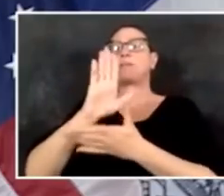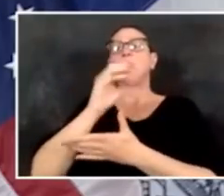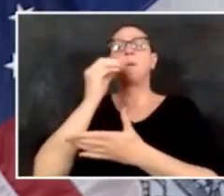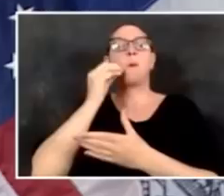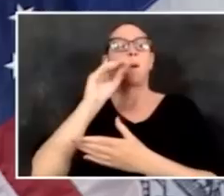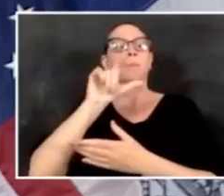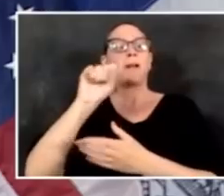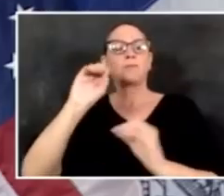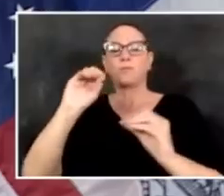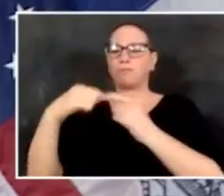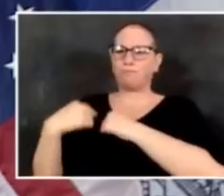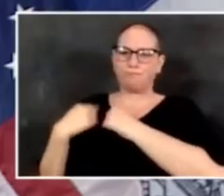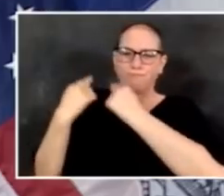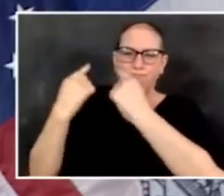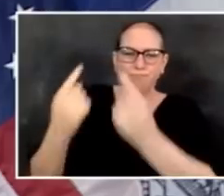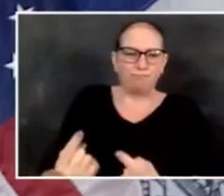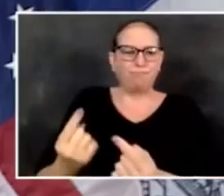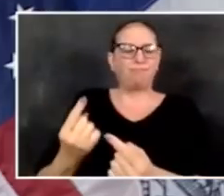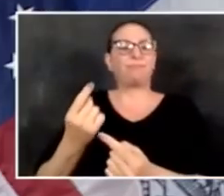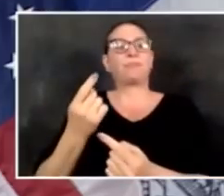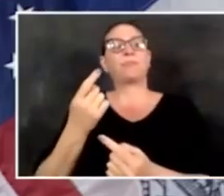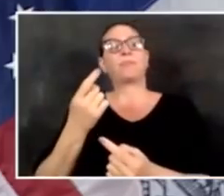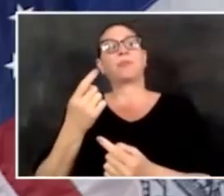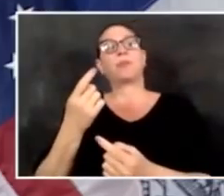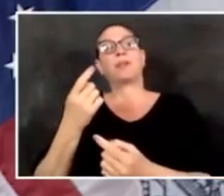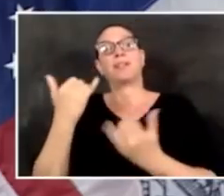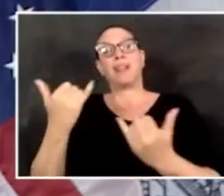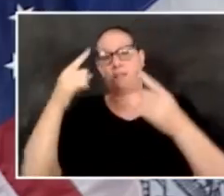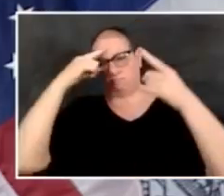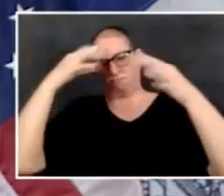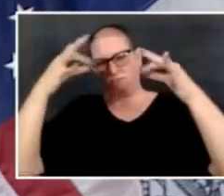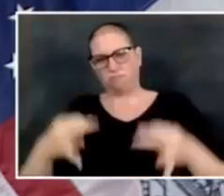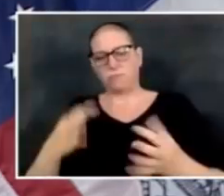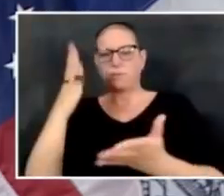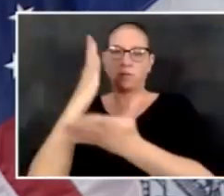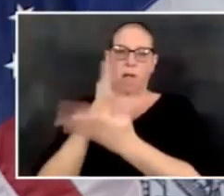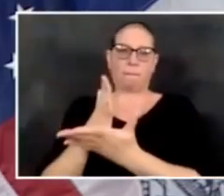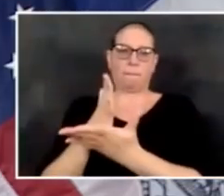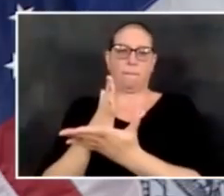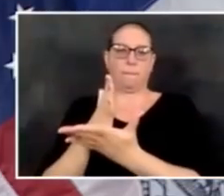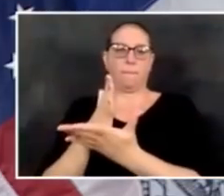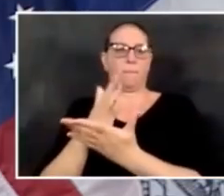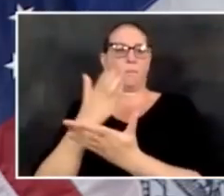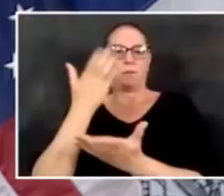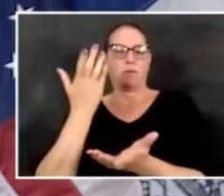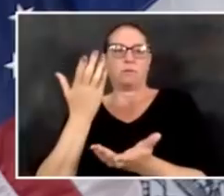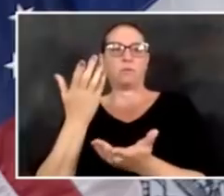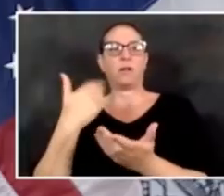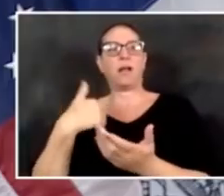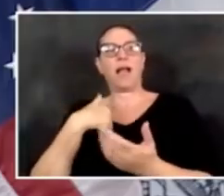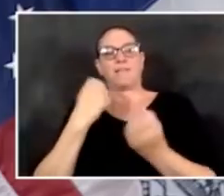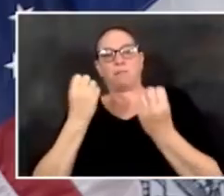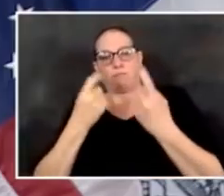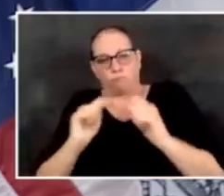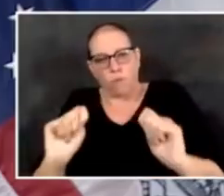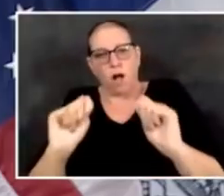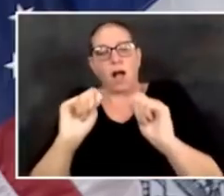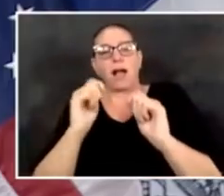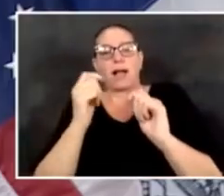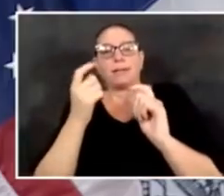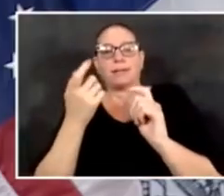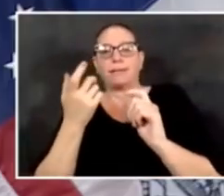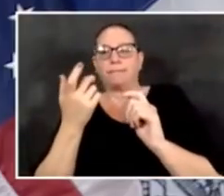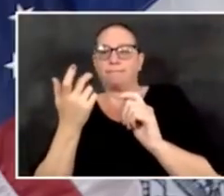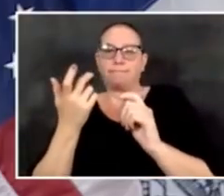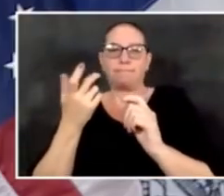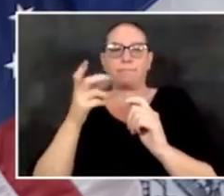it once and for all, because of the Homestat strategy that's been working, and Commissioner Banks can tell you the